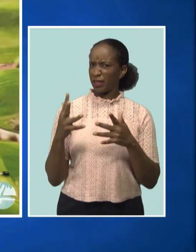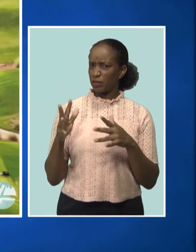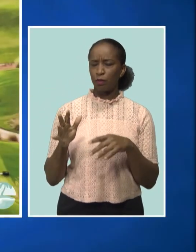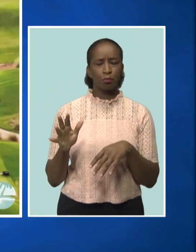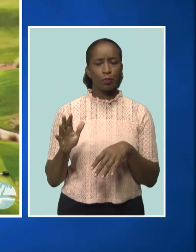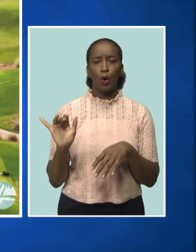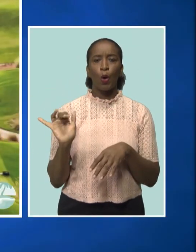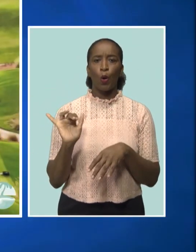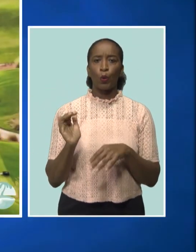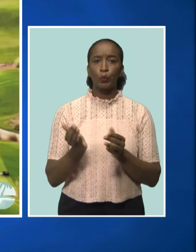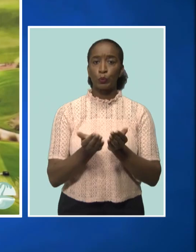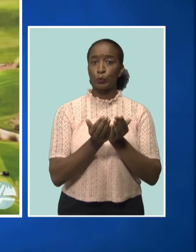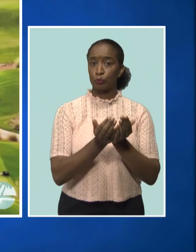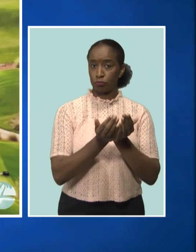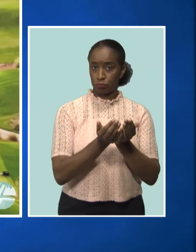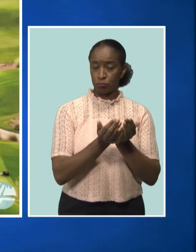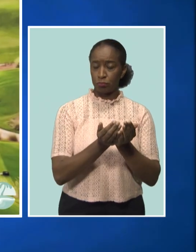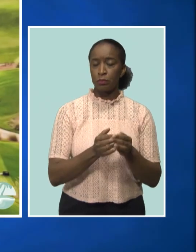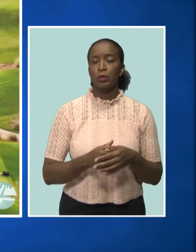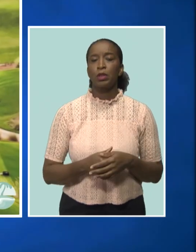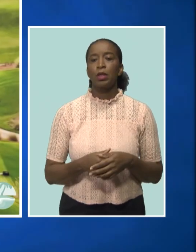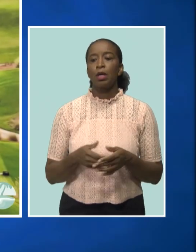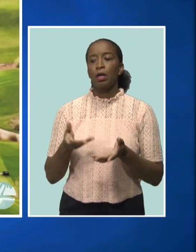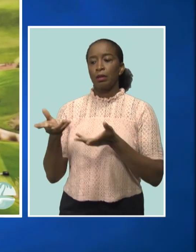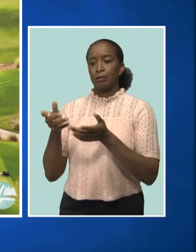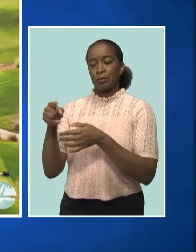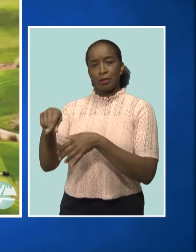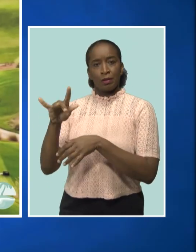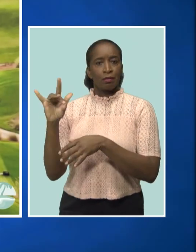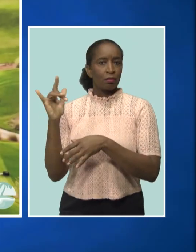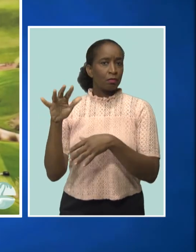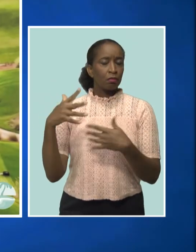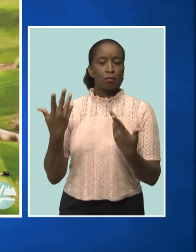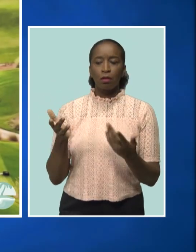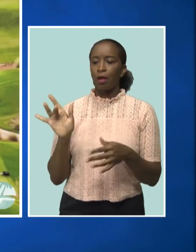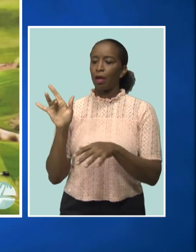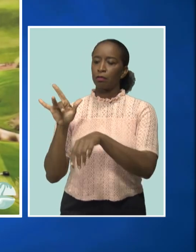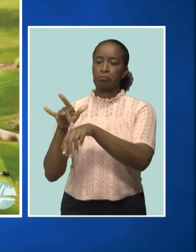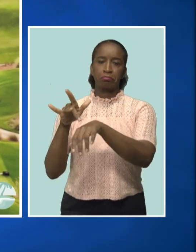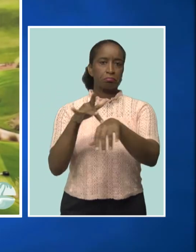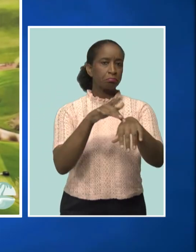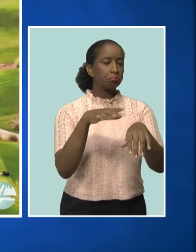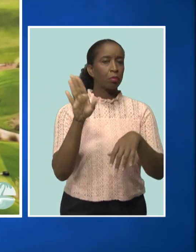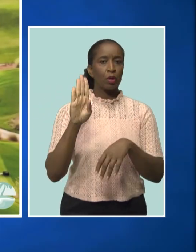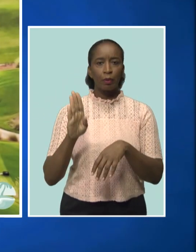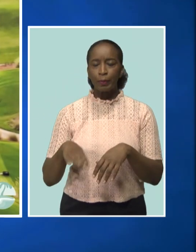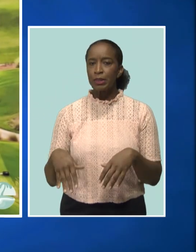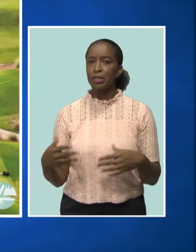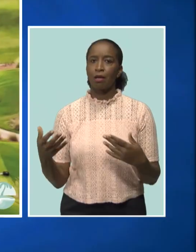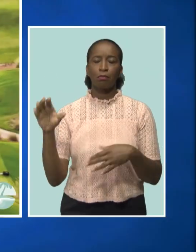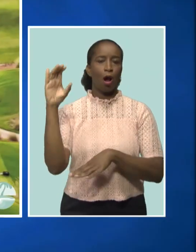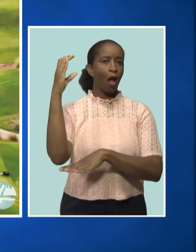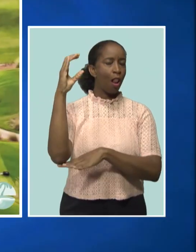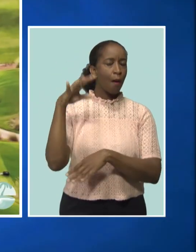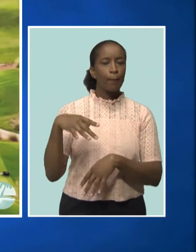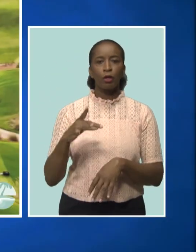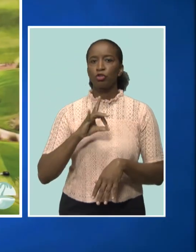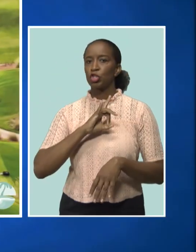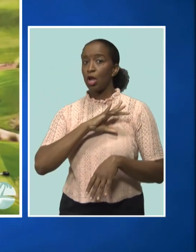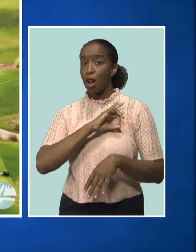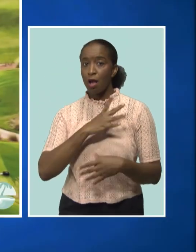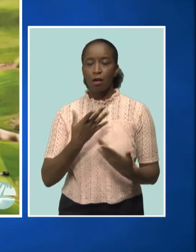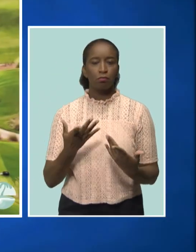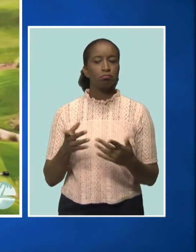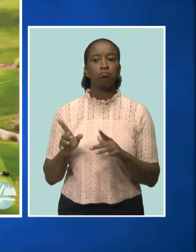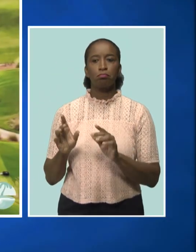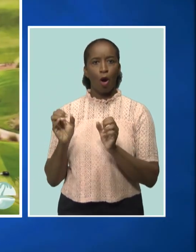with airlines to be able to tap into whether it's Brazil, Colombia, Chile, wherever the possibilities are